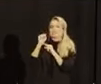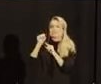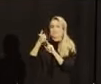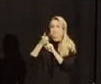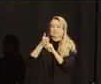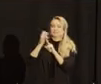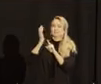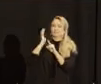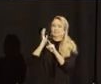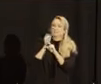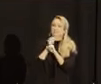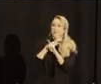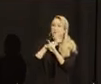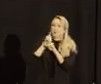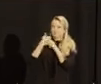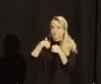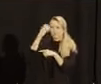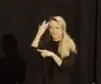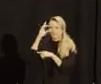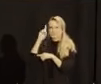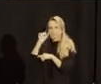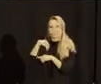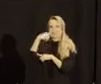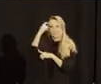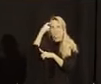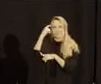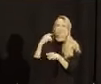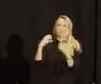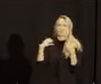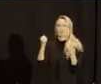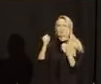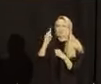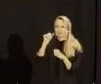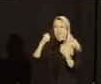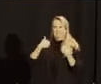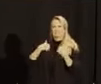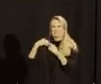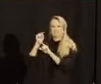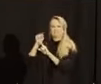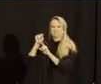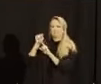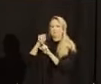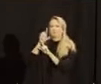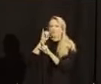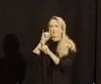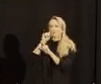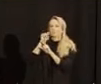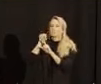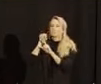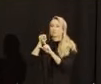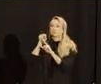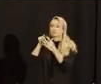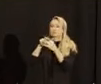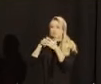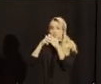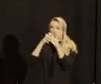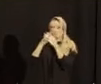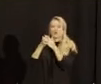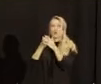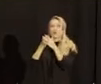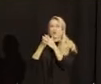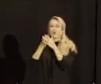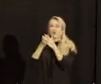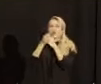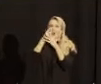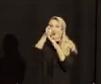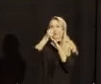with intellectual disabilities and mental health disabilities, and she began to be